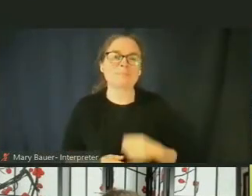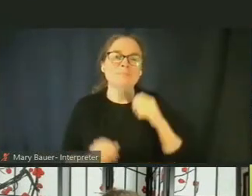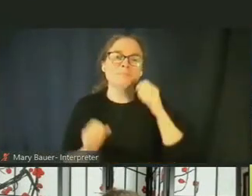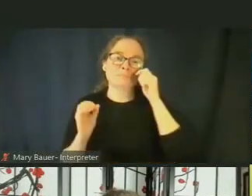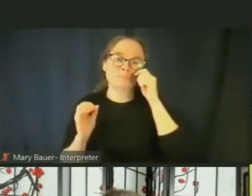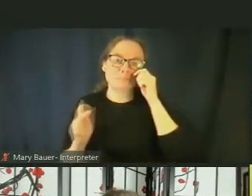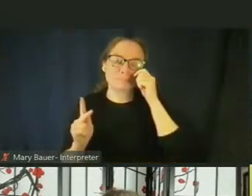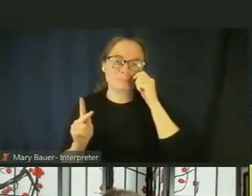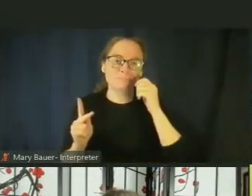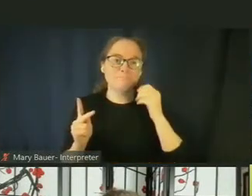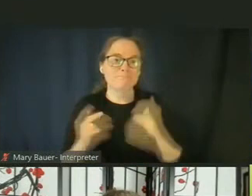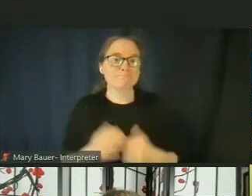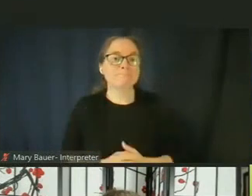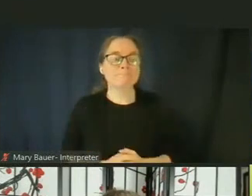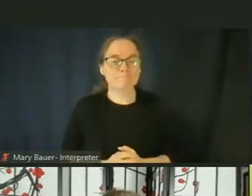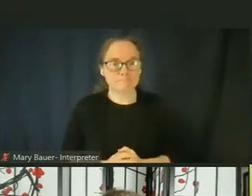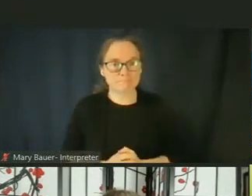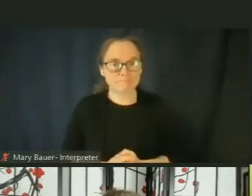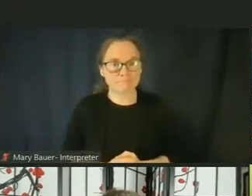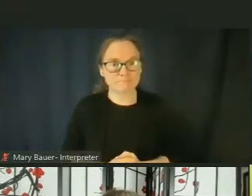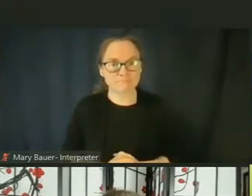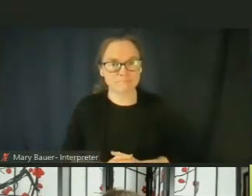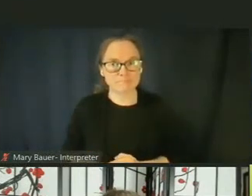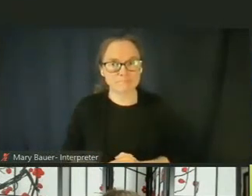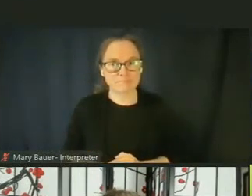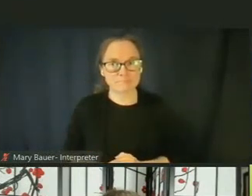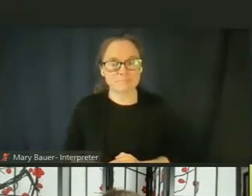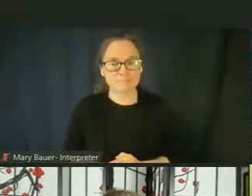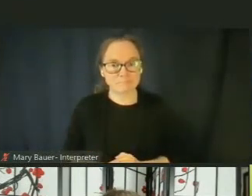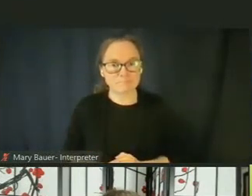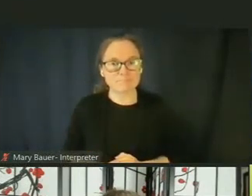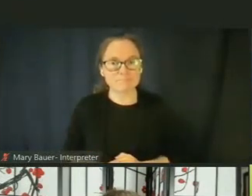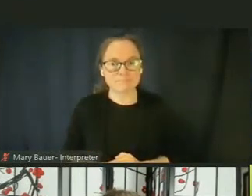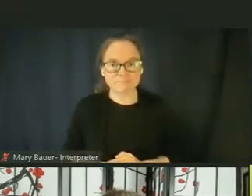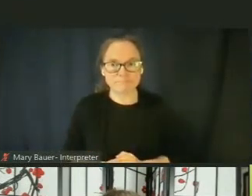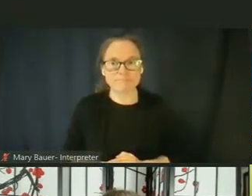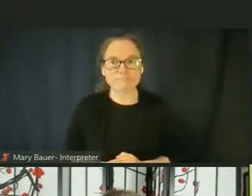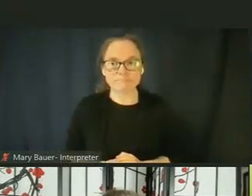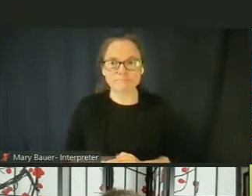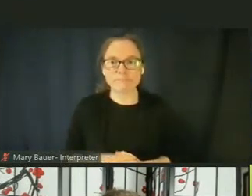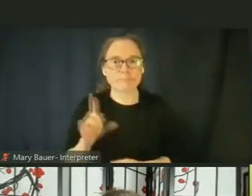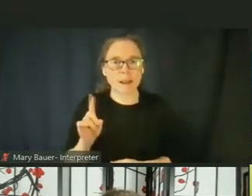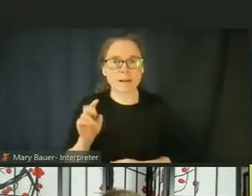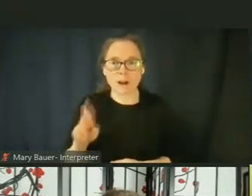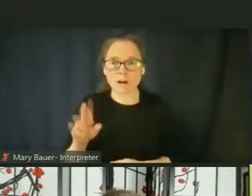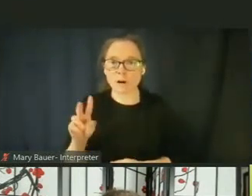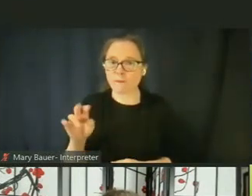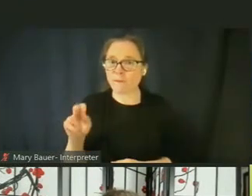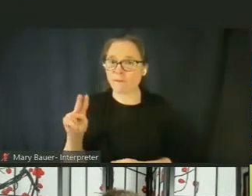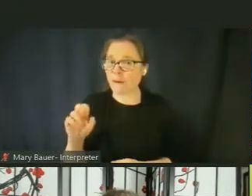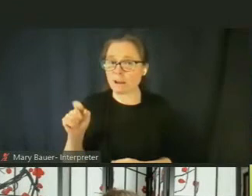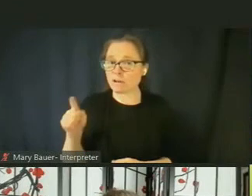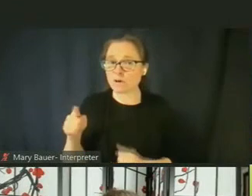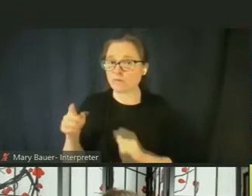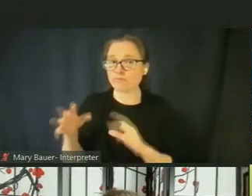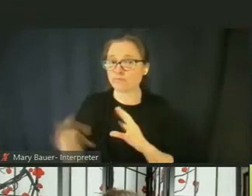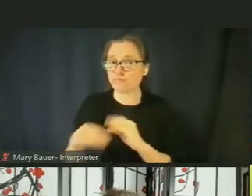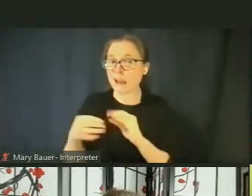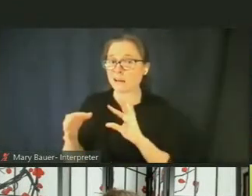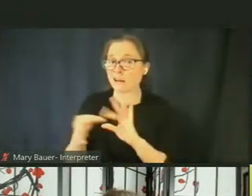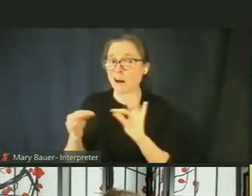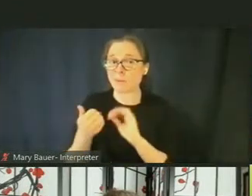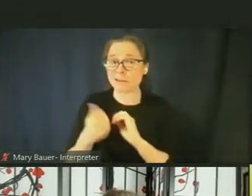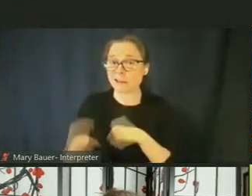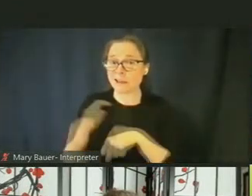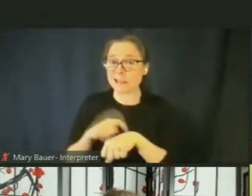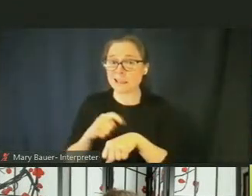gonna jump into a few slides here, and I think Dr. Vines is just gonna jump in with me, and we're going to go over a